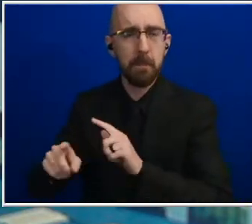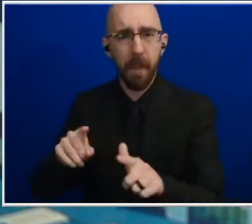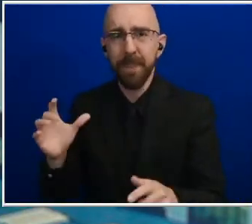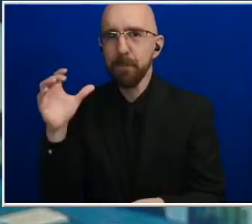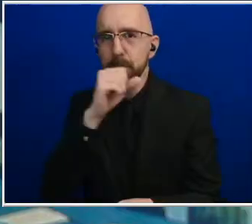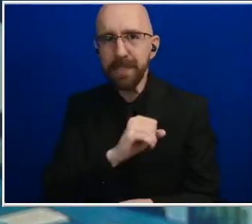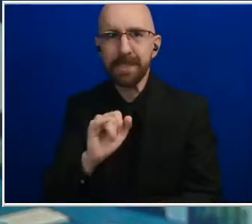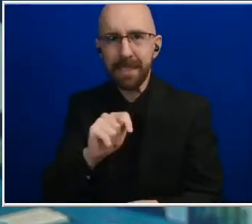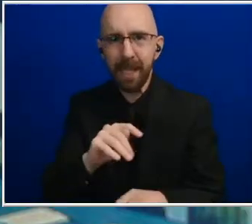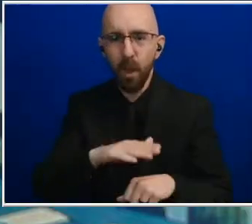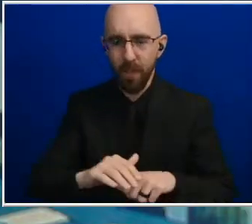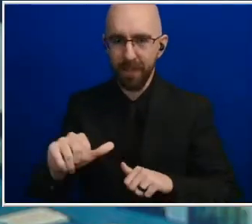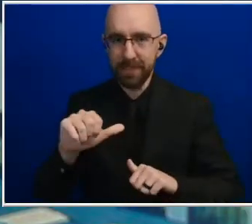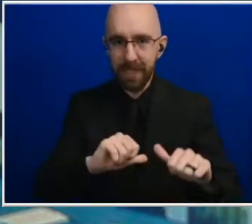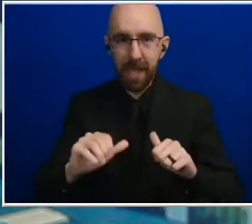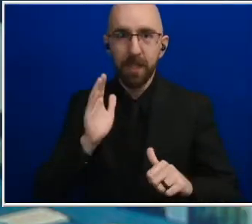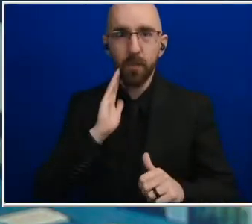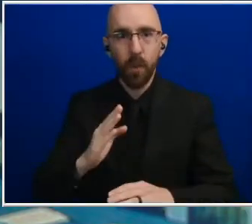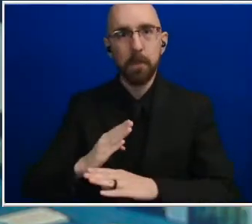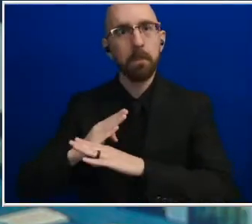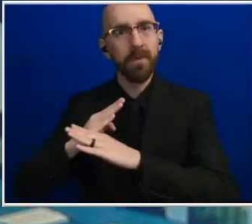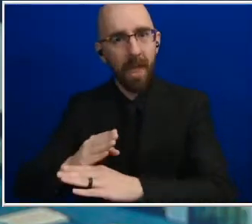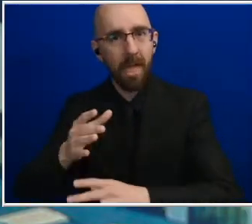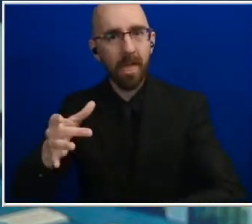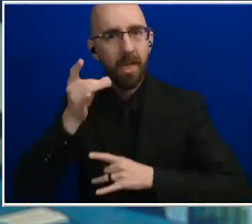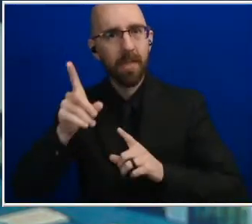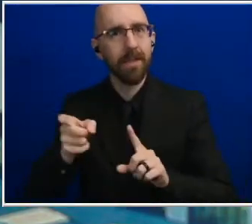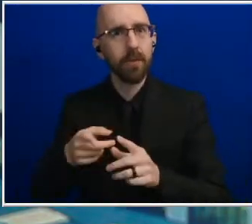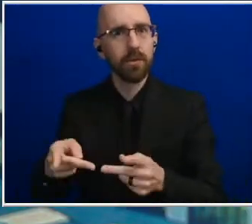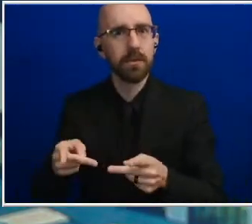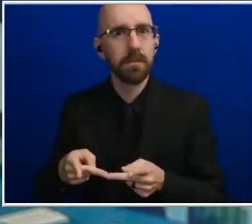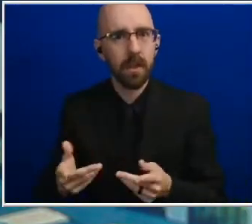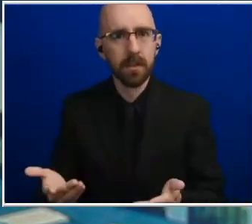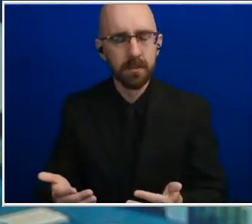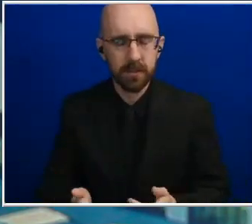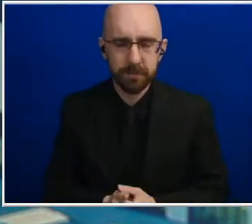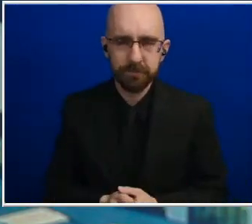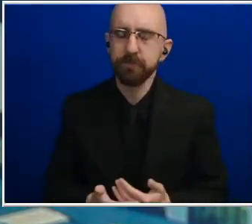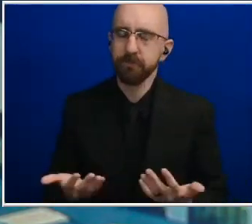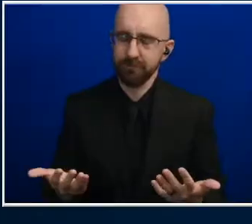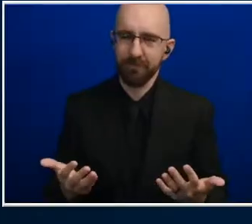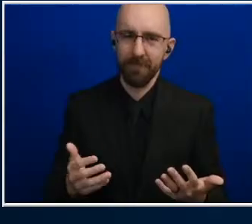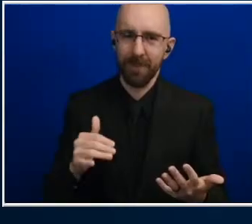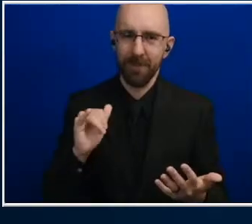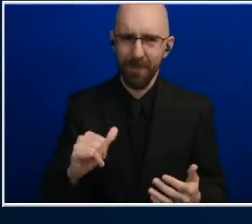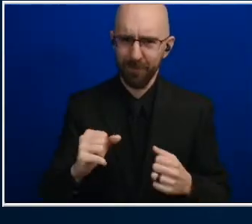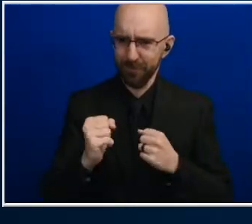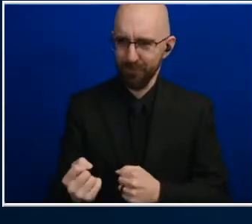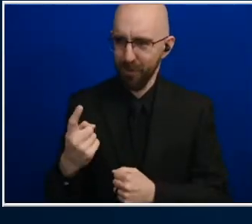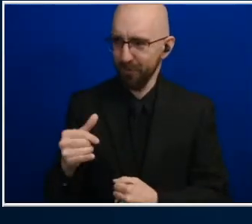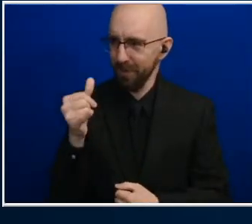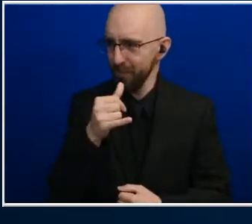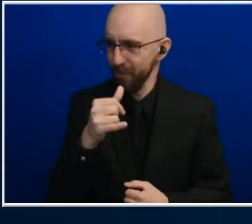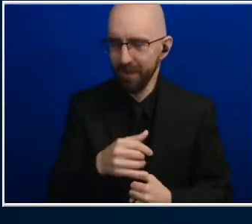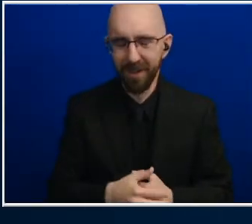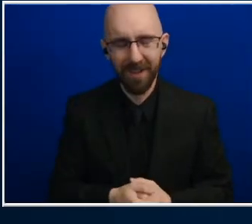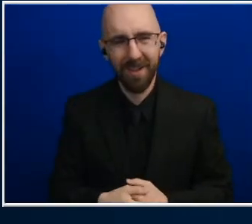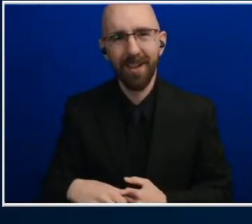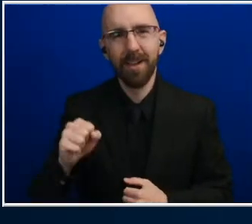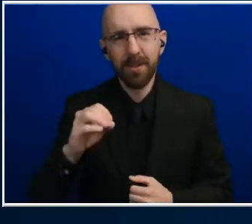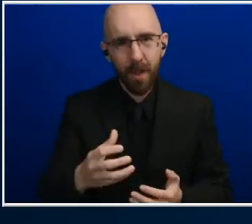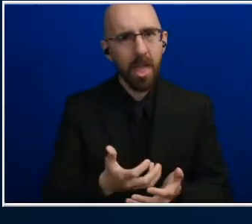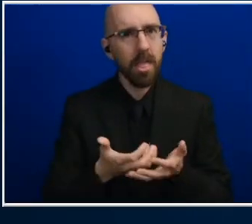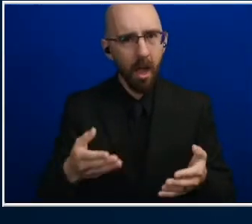science that was going to stop their child from getting sick. Okay, well, that was a strong one right there. Okay, so there's a lot of focus now on the